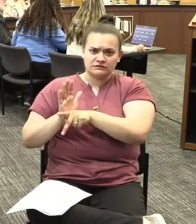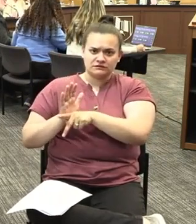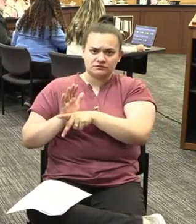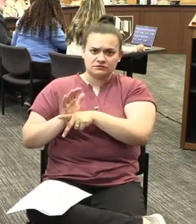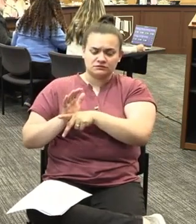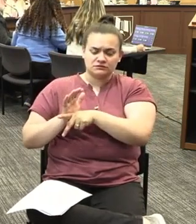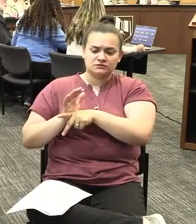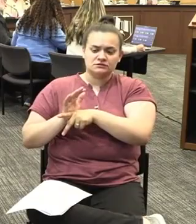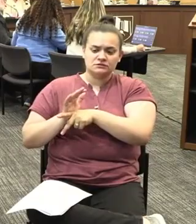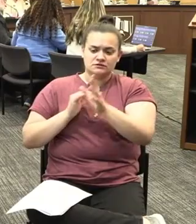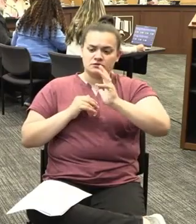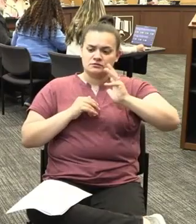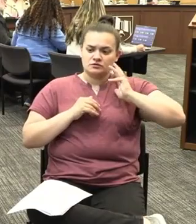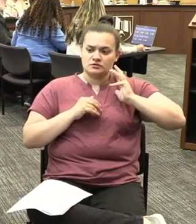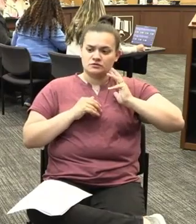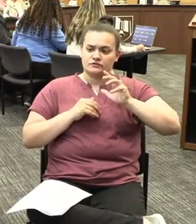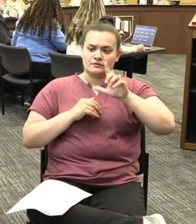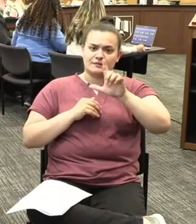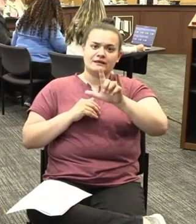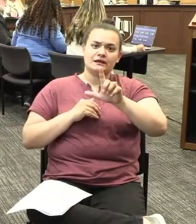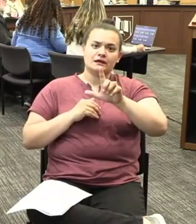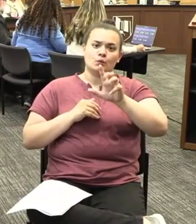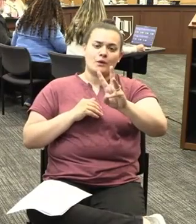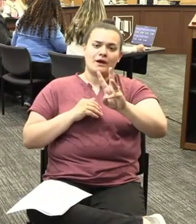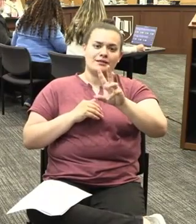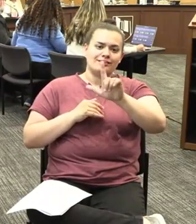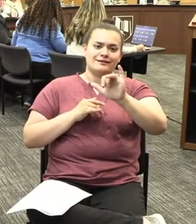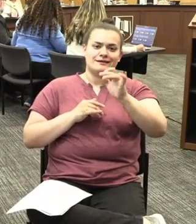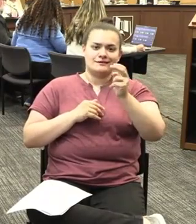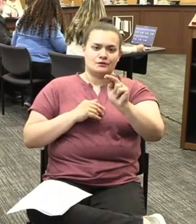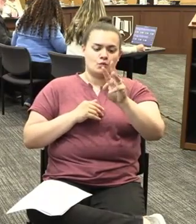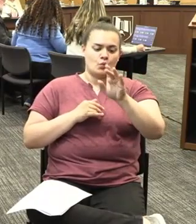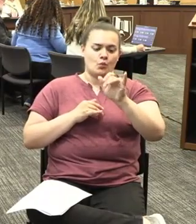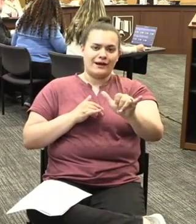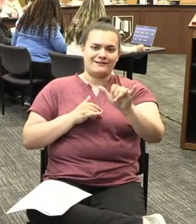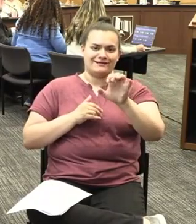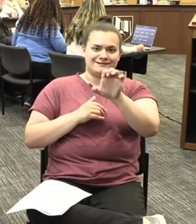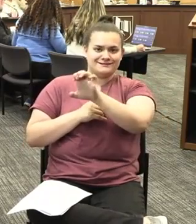removed the Lincoln Way East from it. That's why I'm wondering, I see Eastern